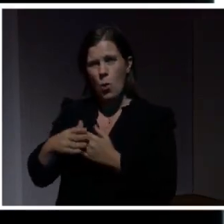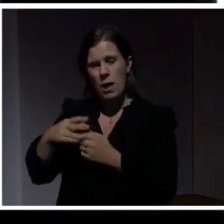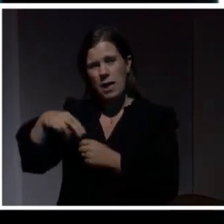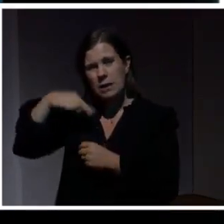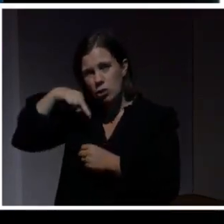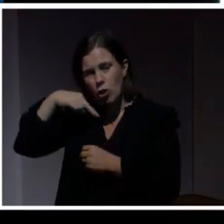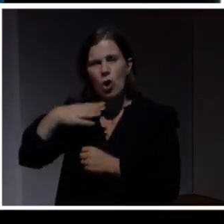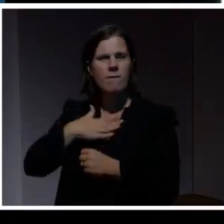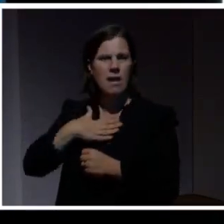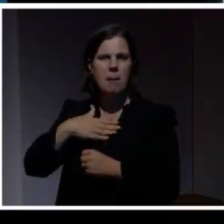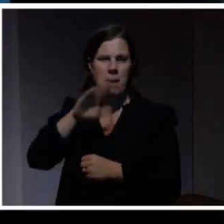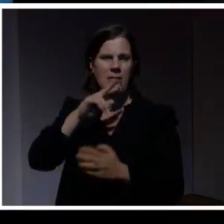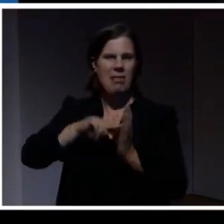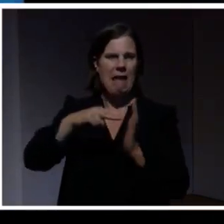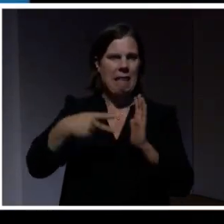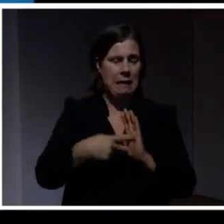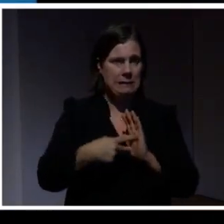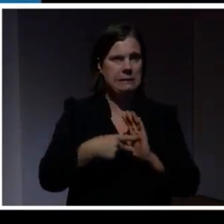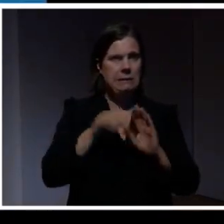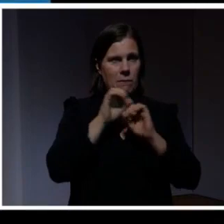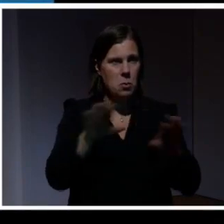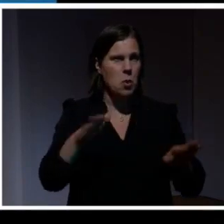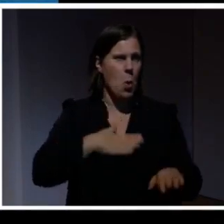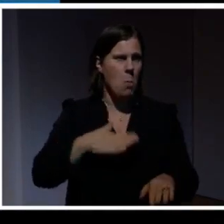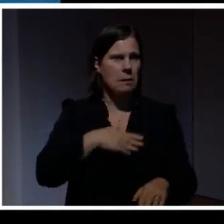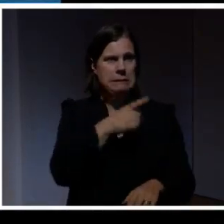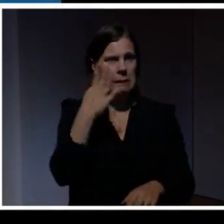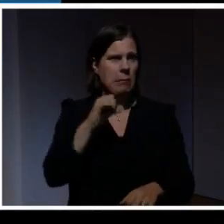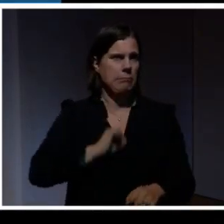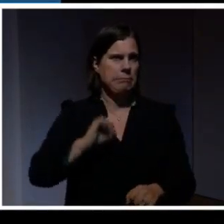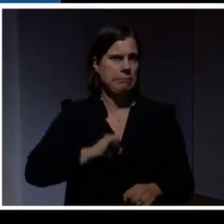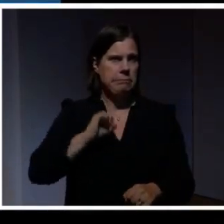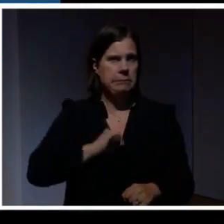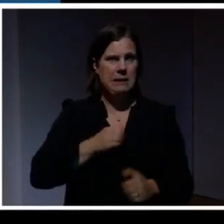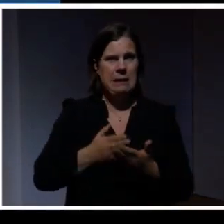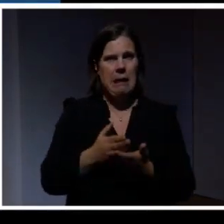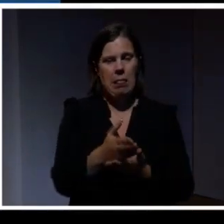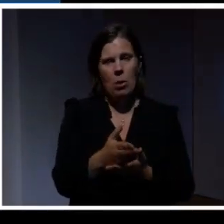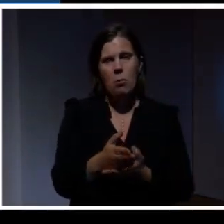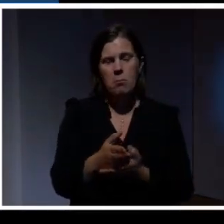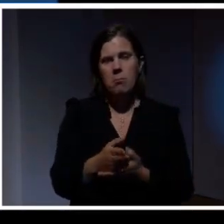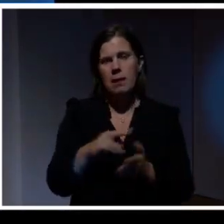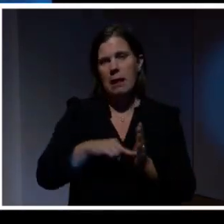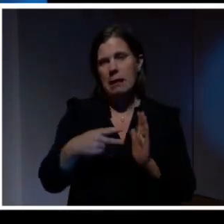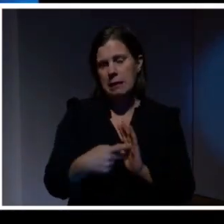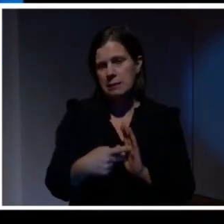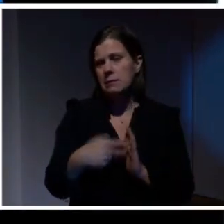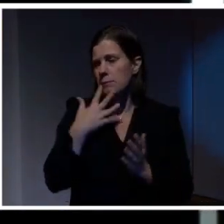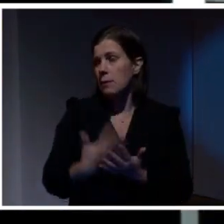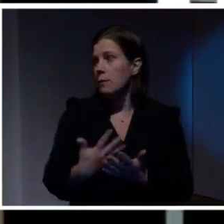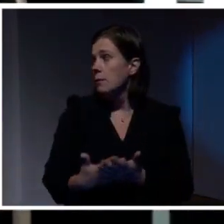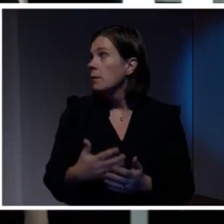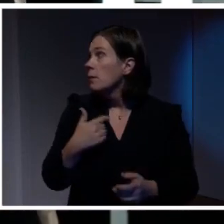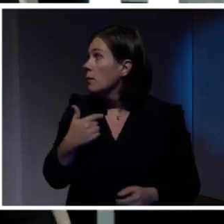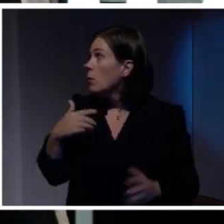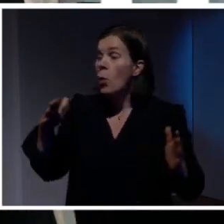and I like to get a bit technical, and I hope that you will bear with me through those parts. So just very short about me. So I